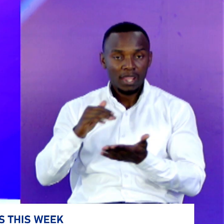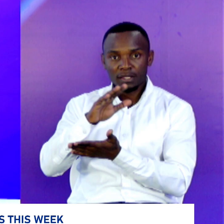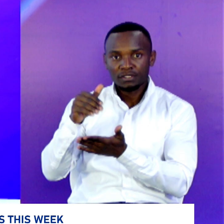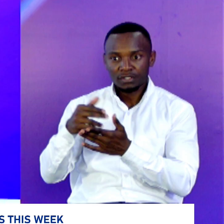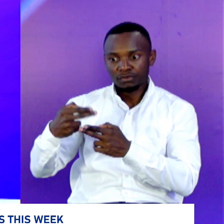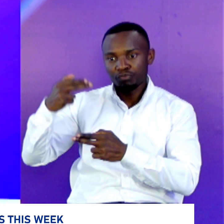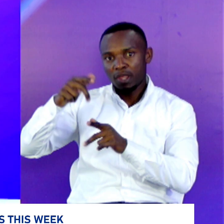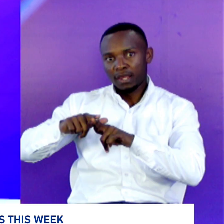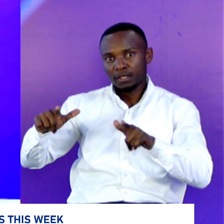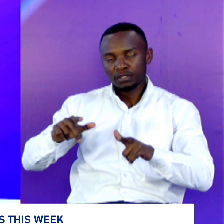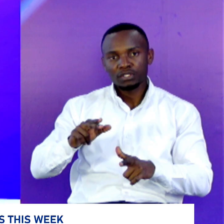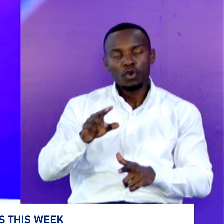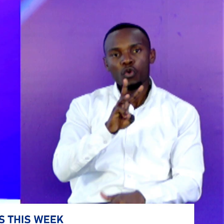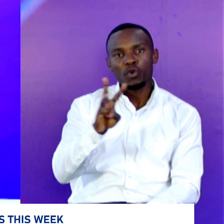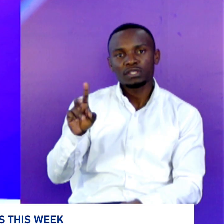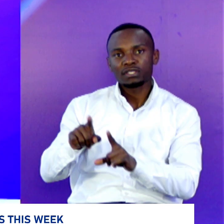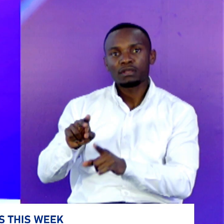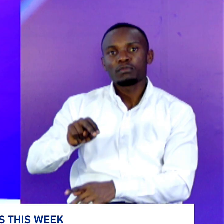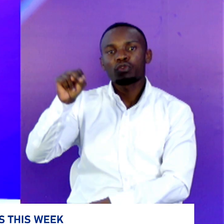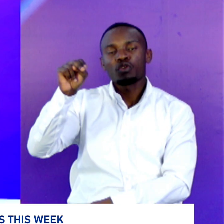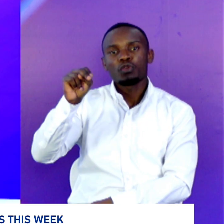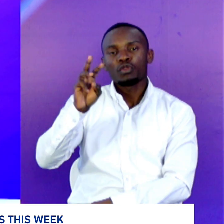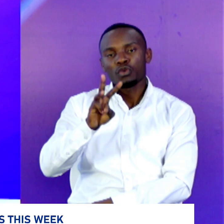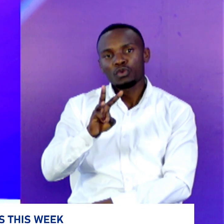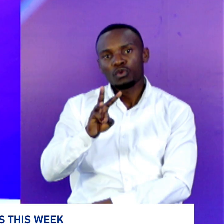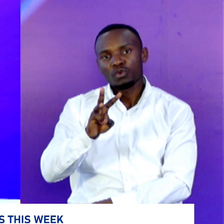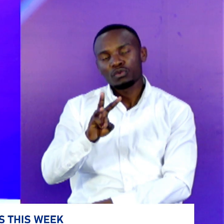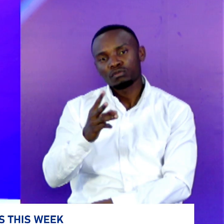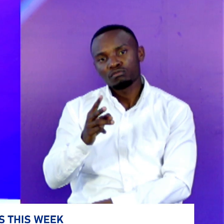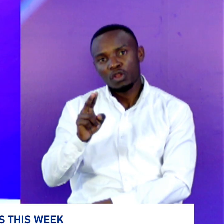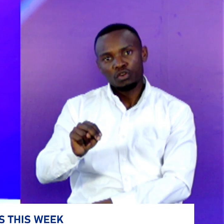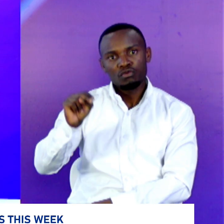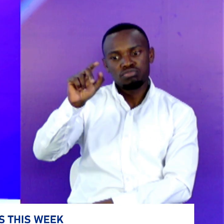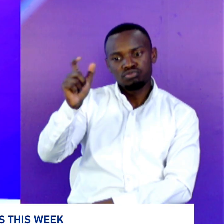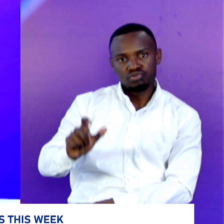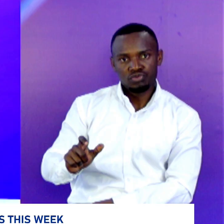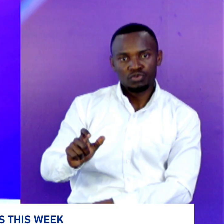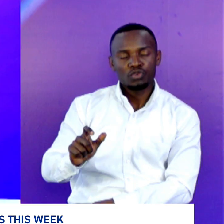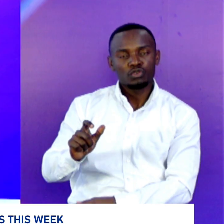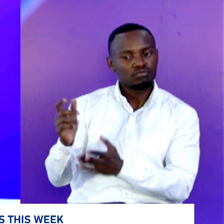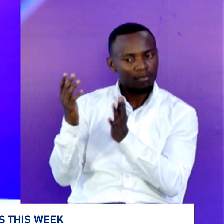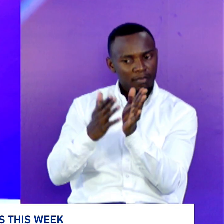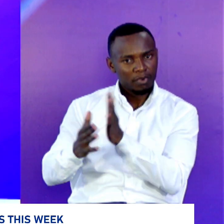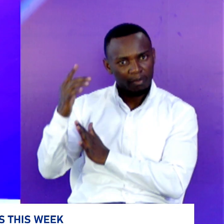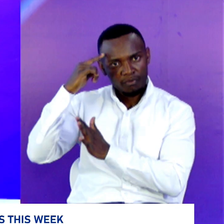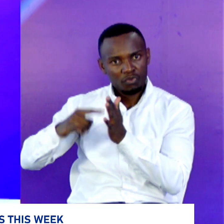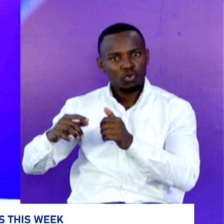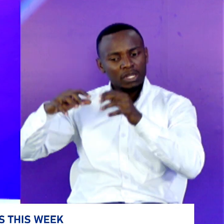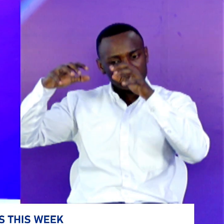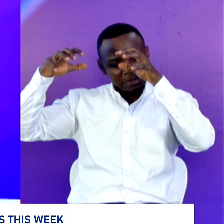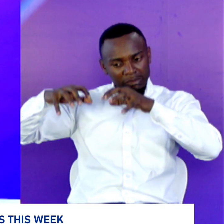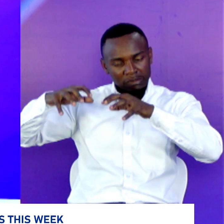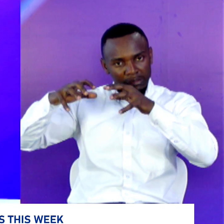Western and Northwestern regions should prepare for intensified rainfalls, with some areas likely